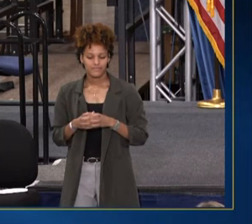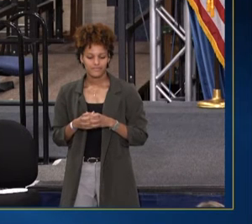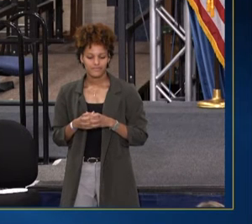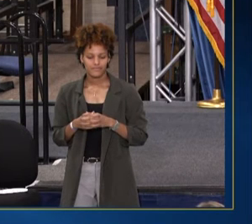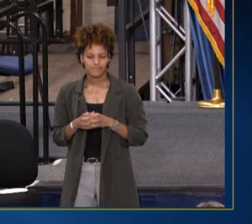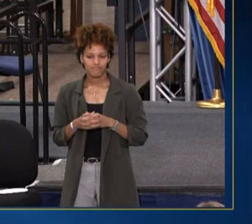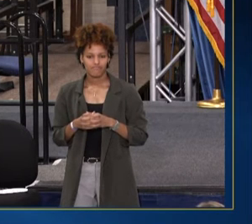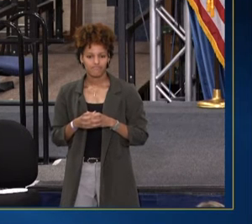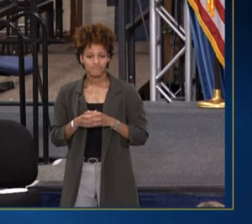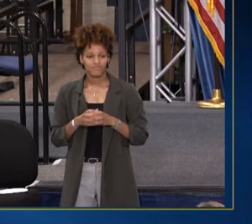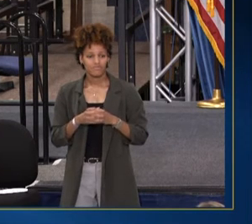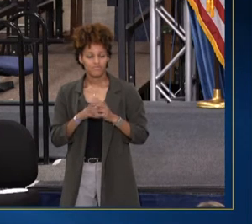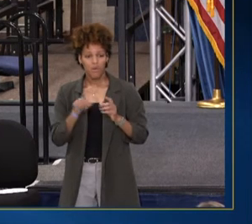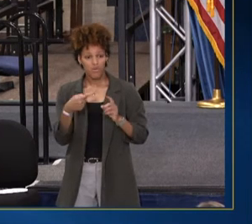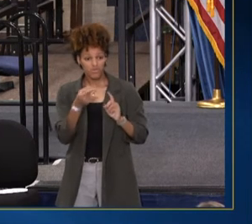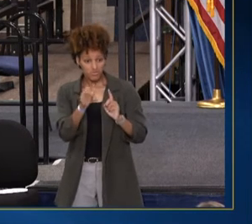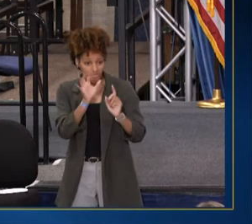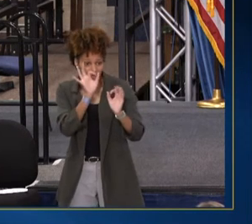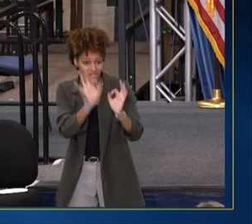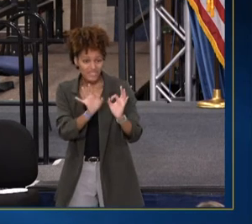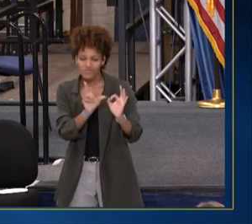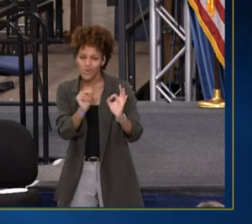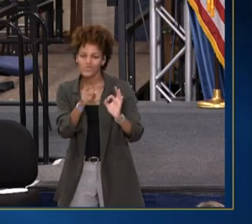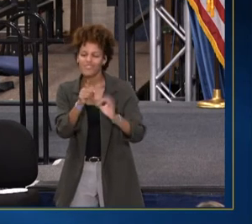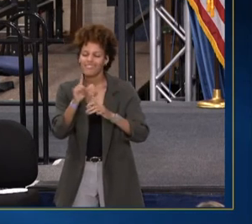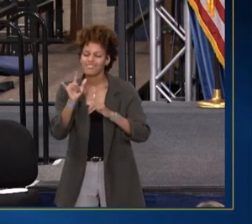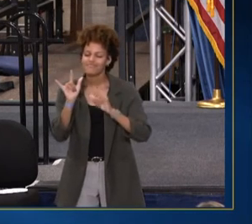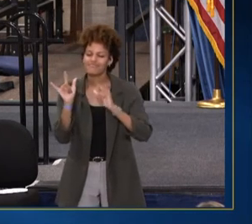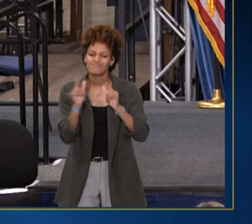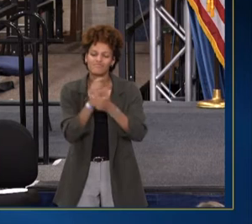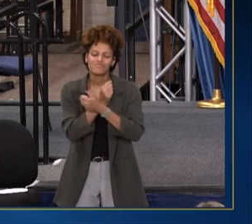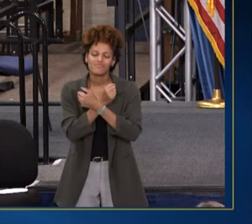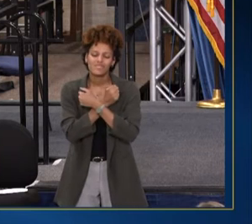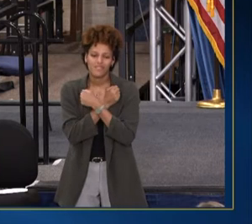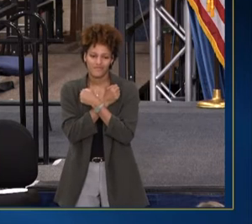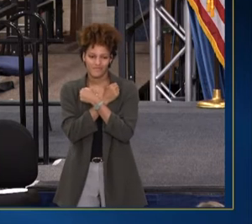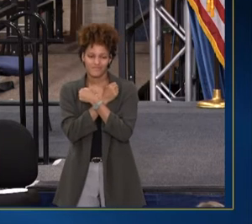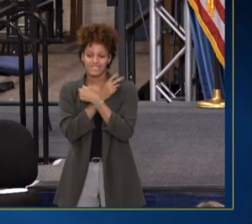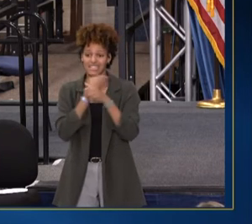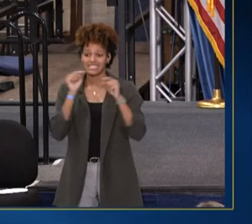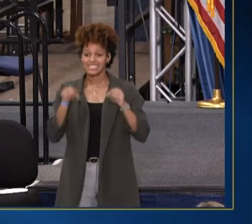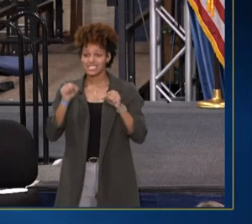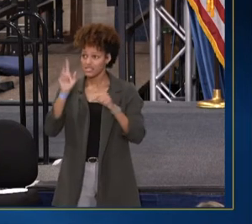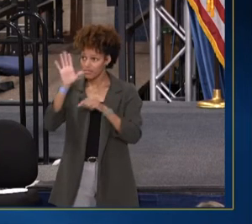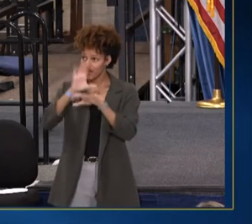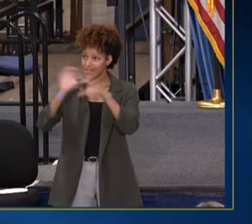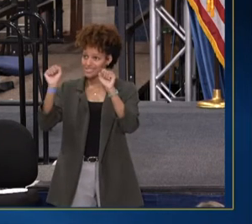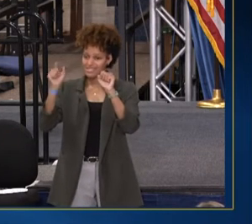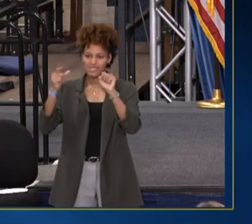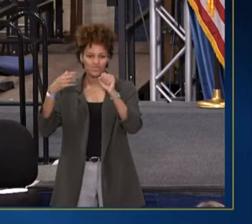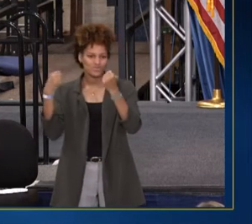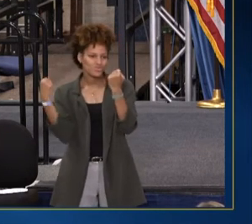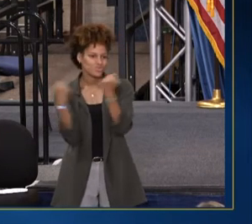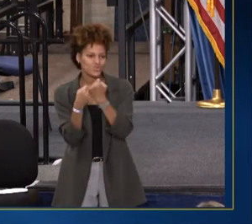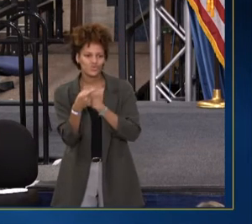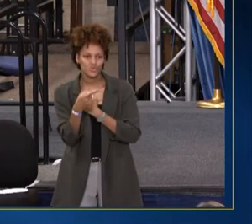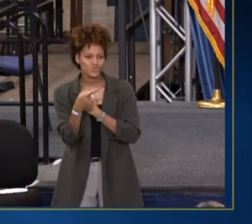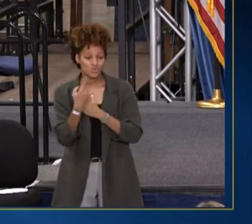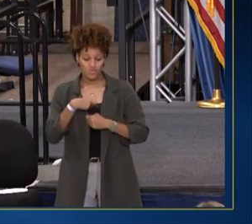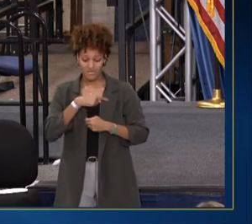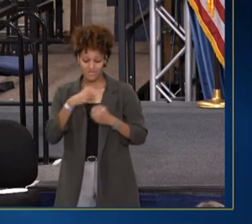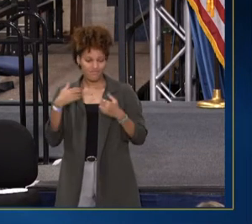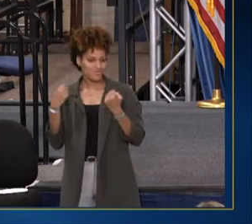not just that, you are loved, and this is a president that has your back. We have your